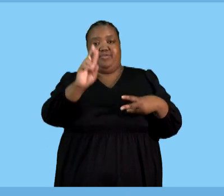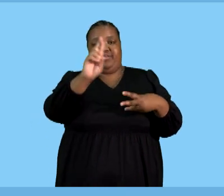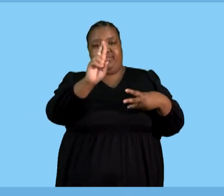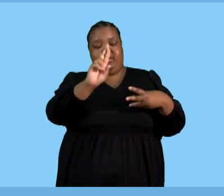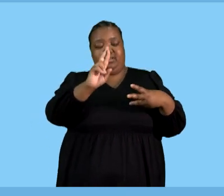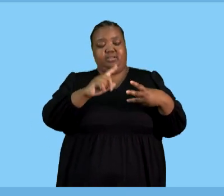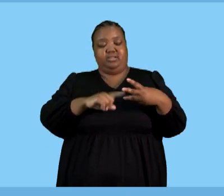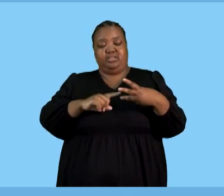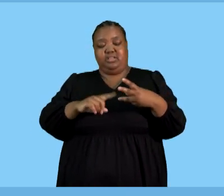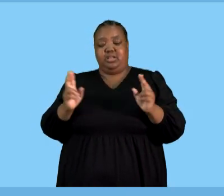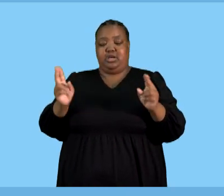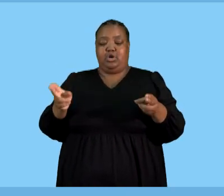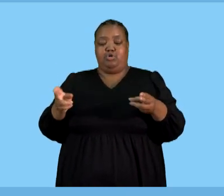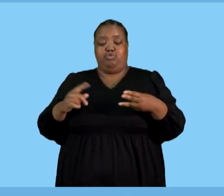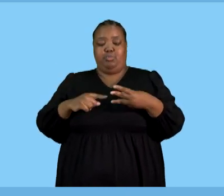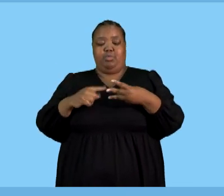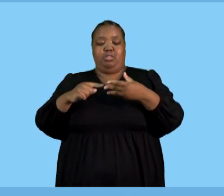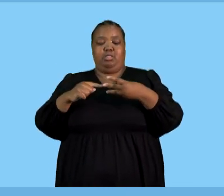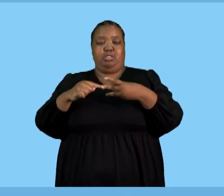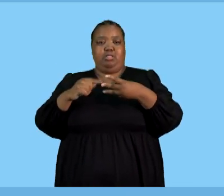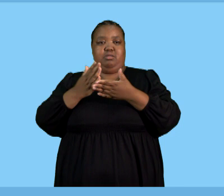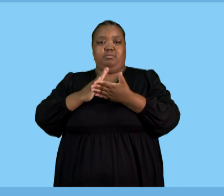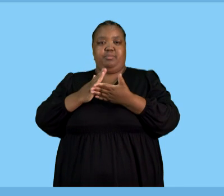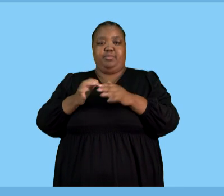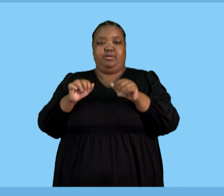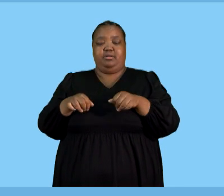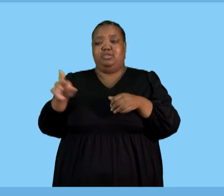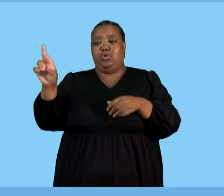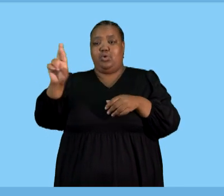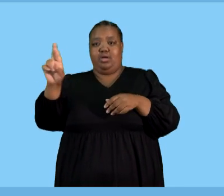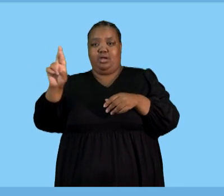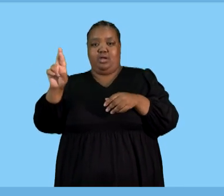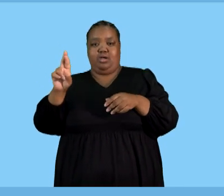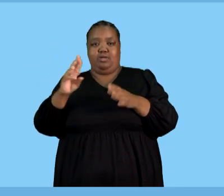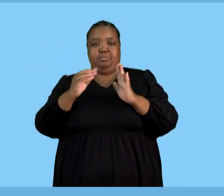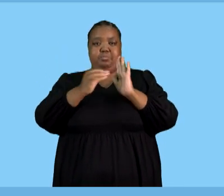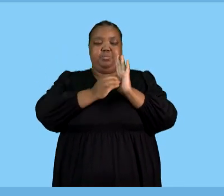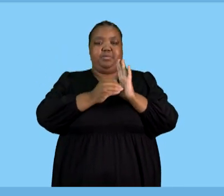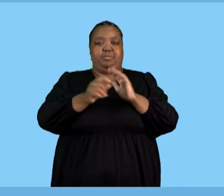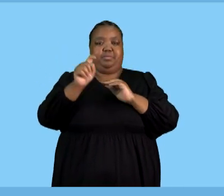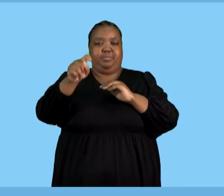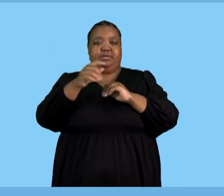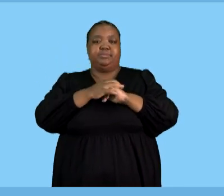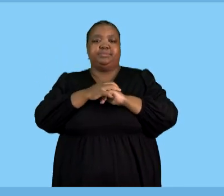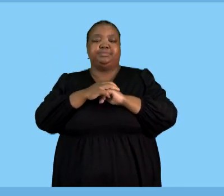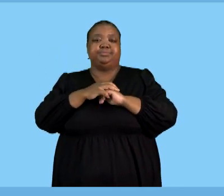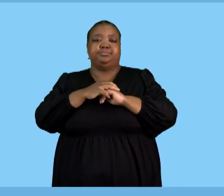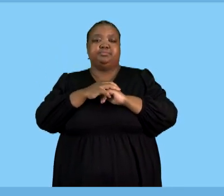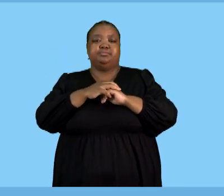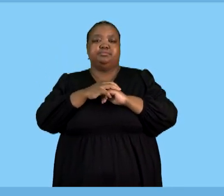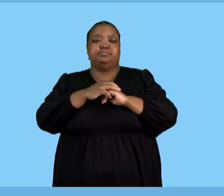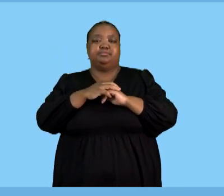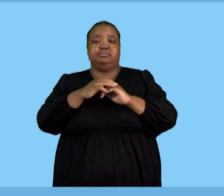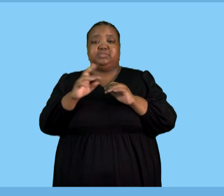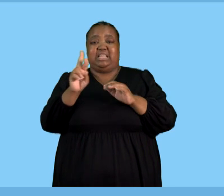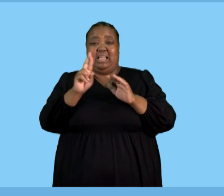the reflected ray and still the normal. So this is going to be denoted by small letter r. Let's write our r nicely. So